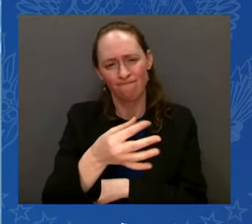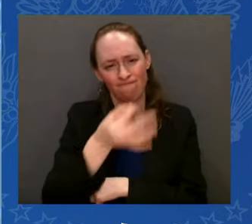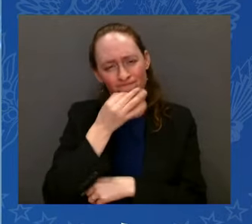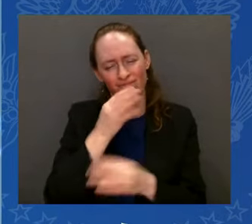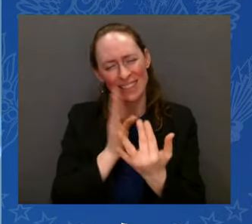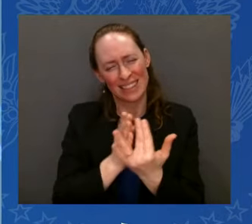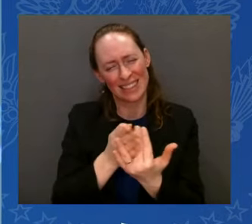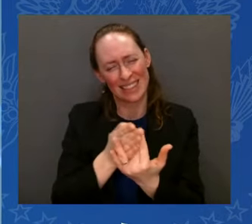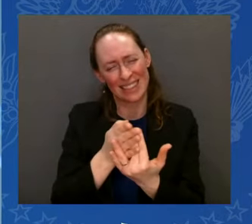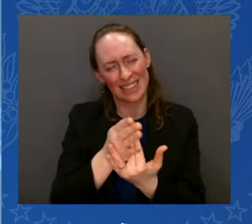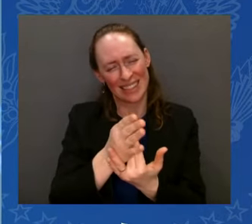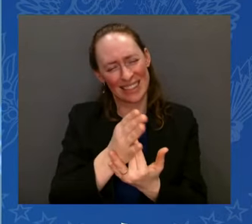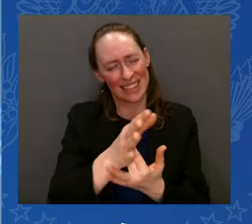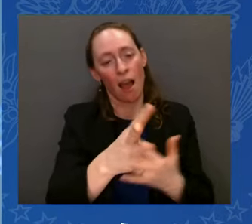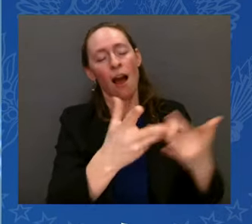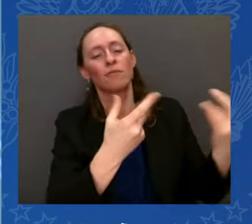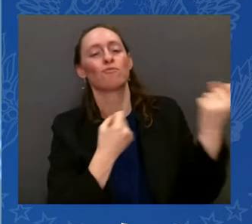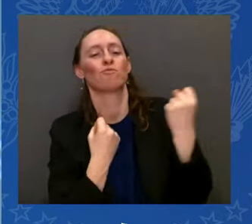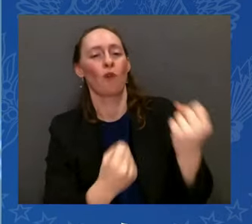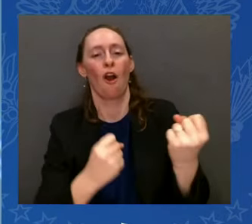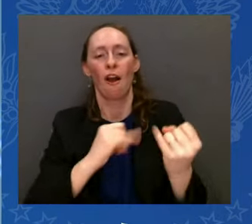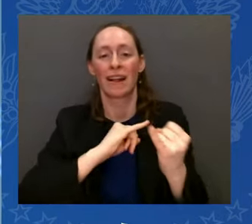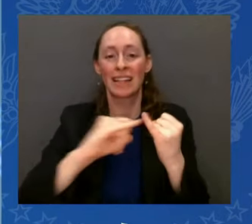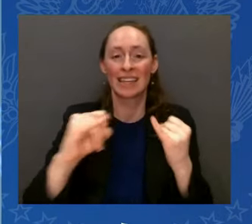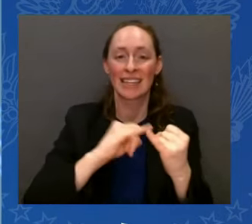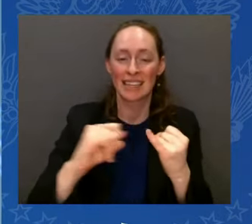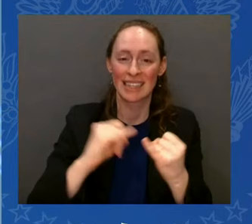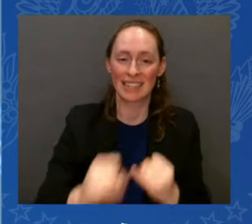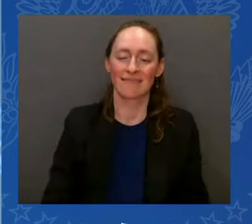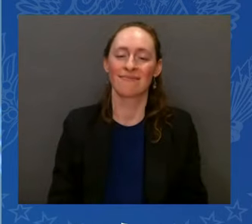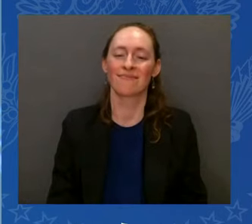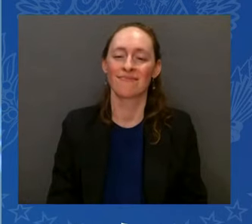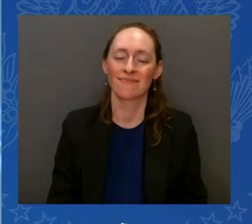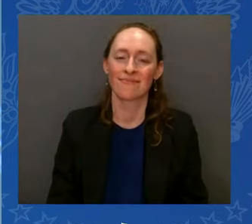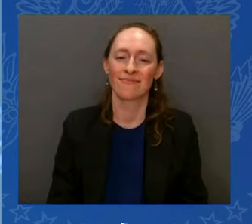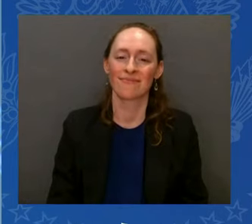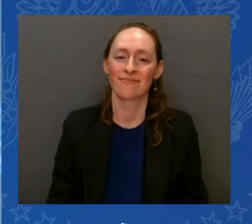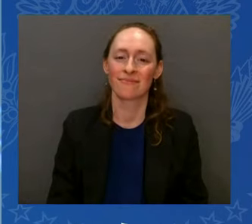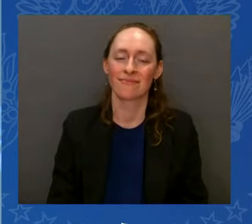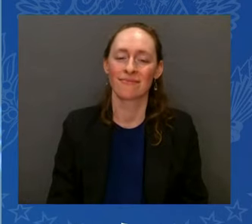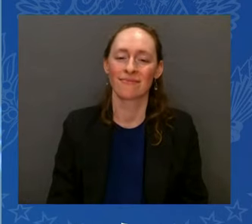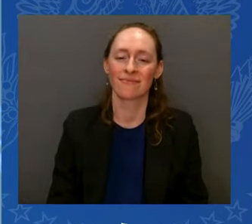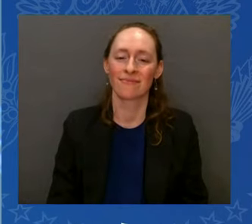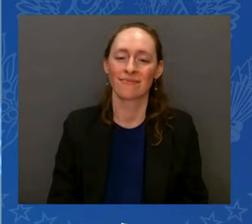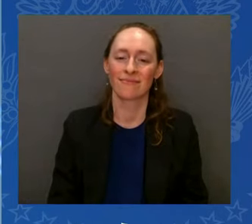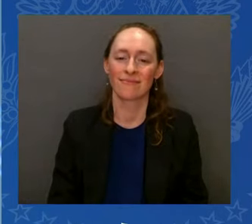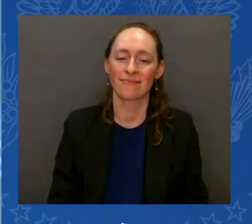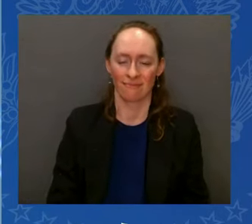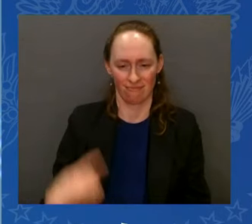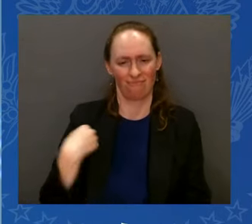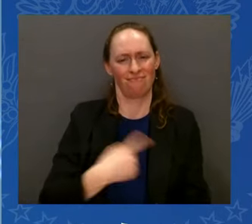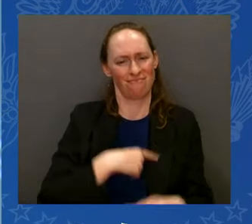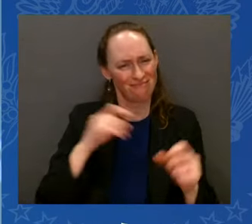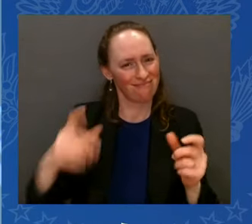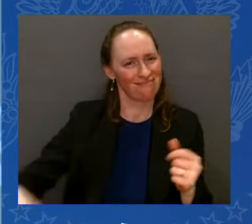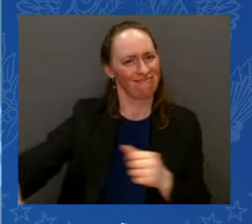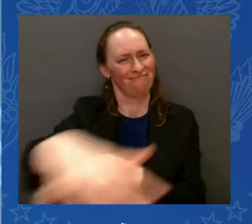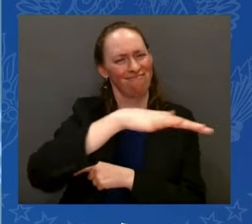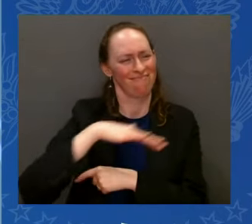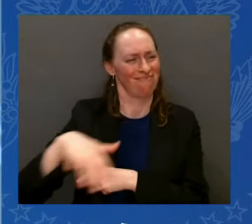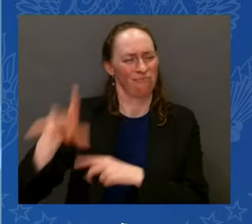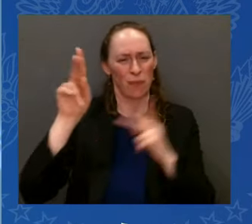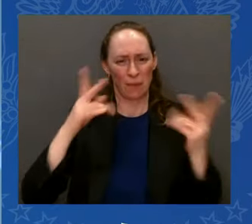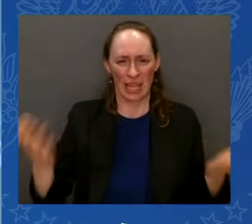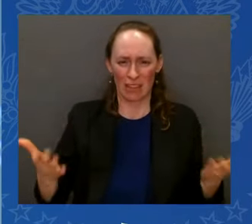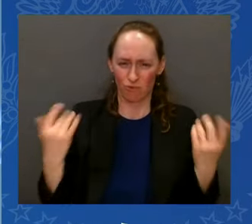in the world because we have a resilient population. America never gives up. Never steps